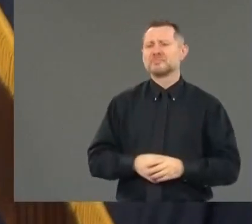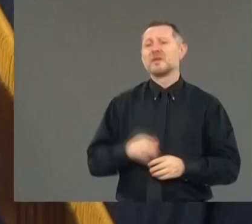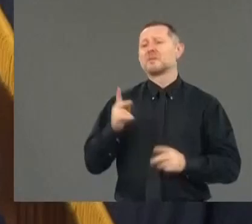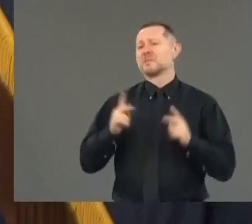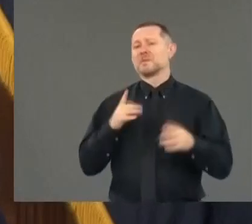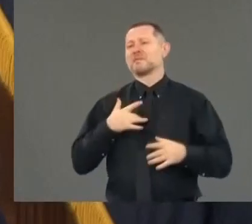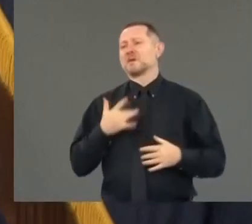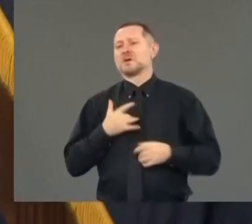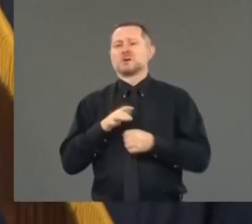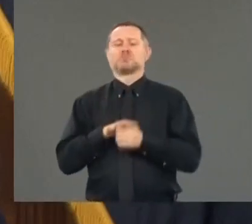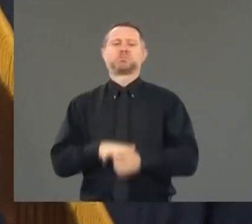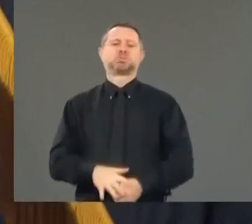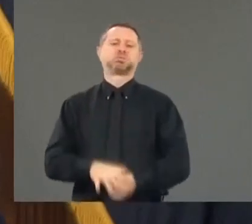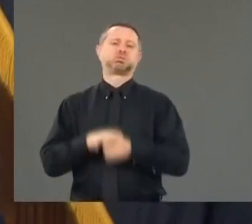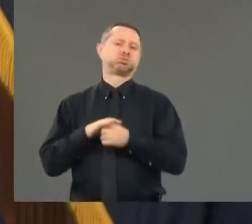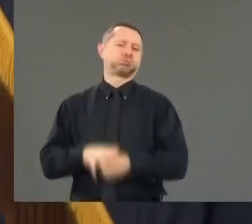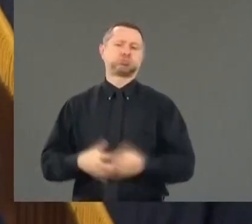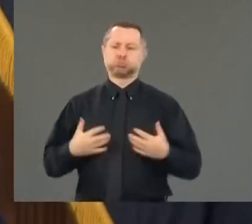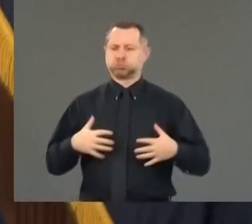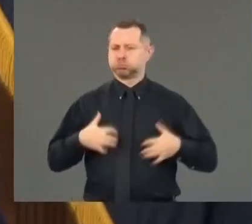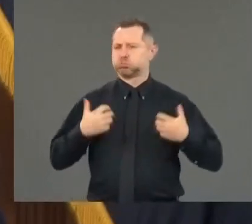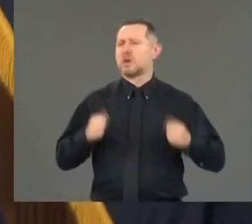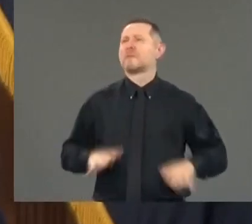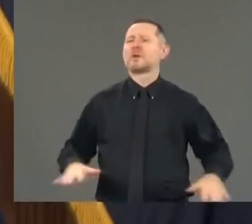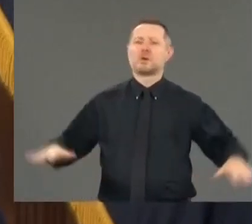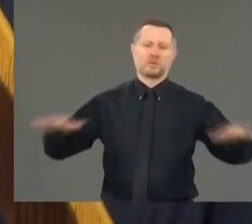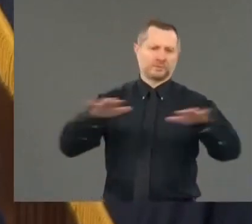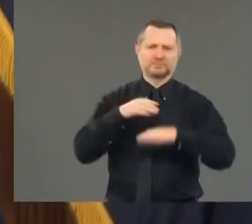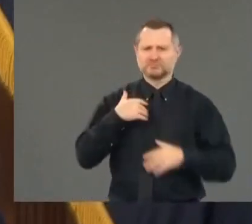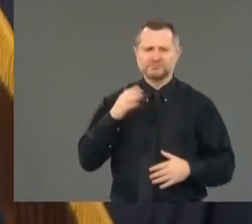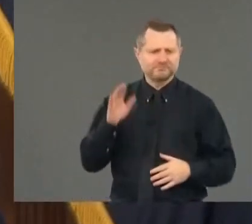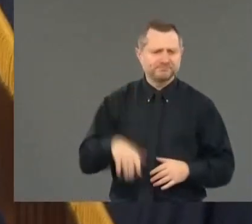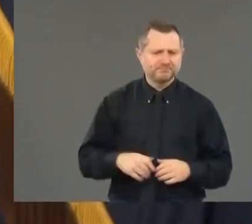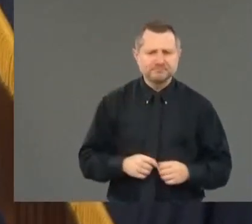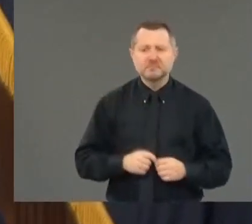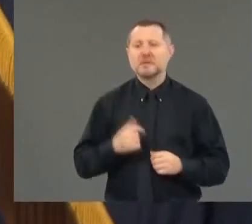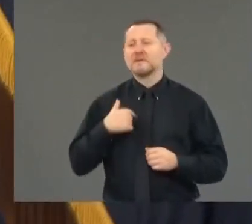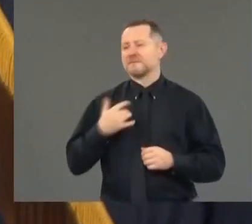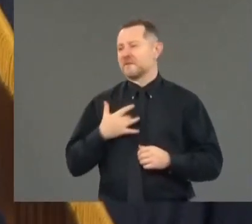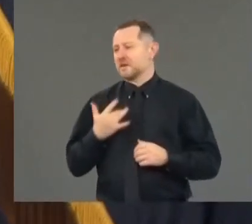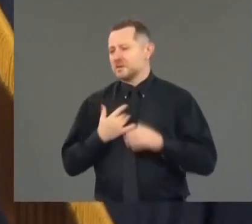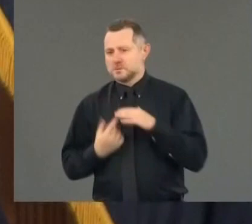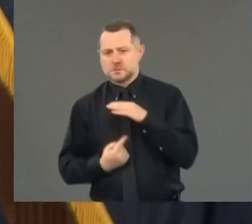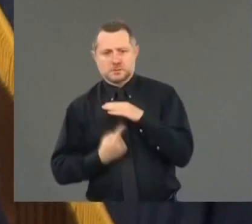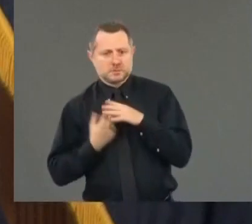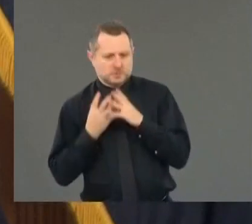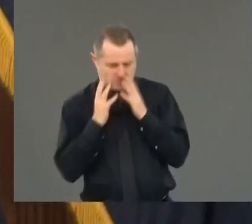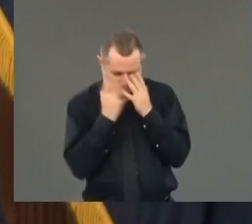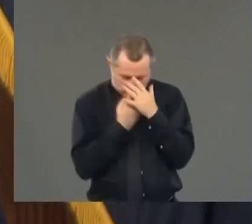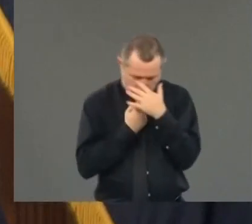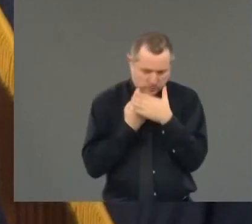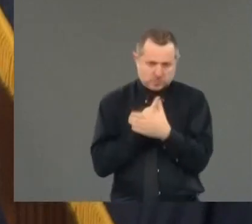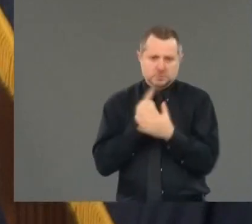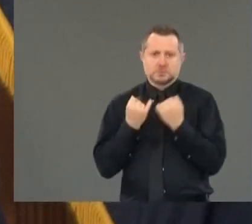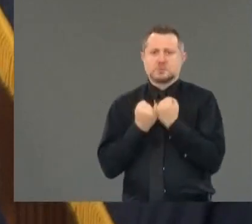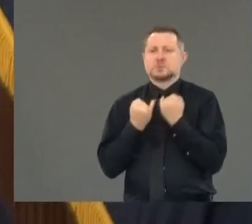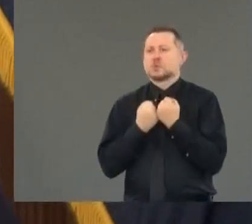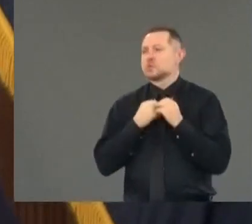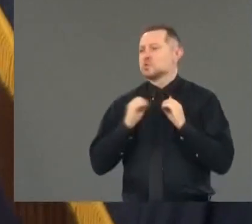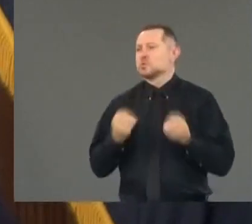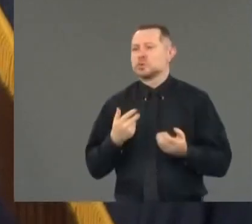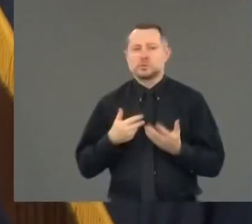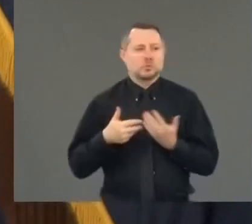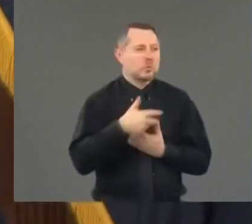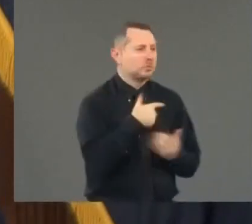stress on everyone. This isolation of people, the lack of social interaction